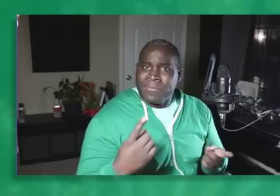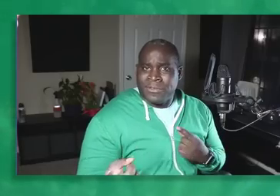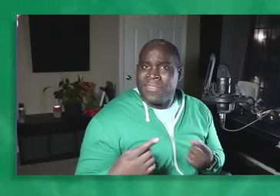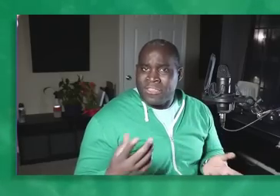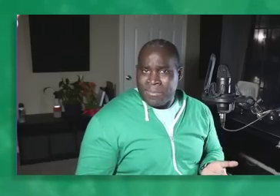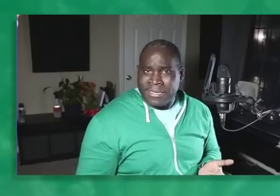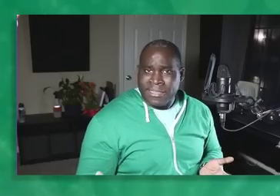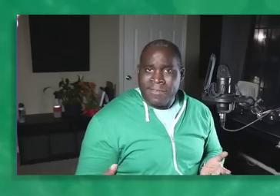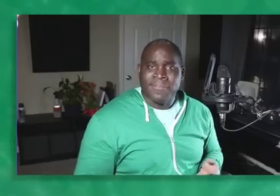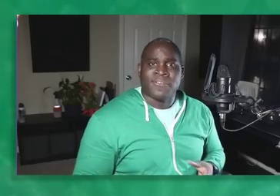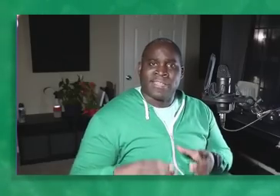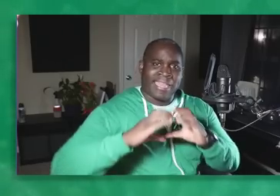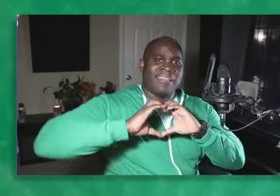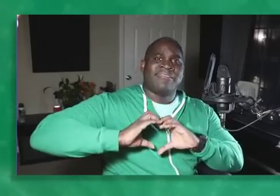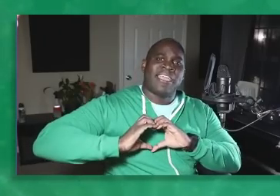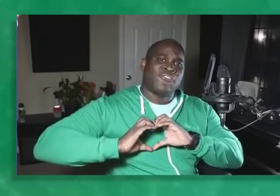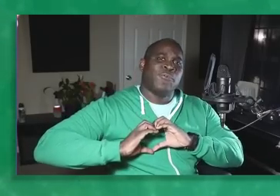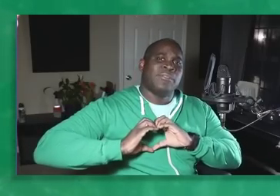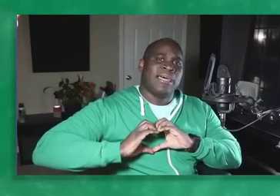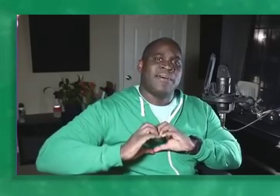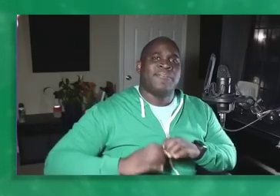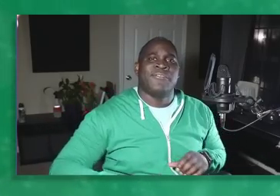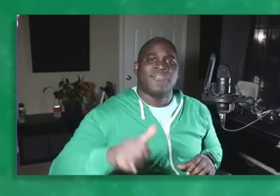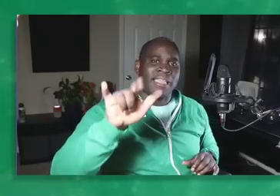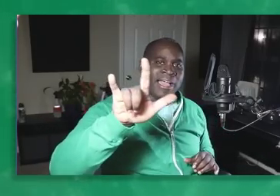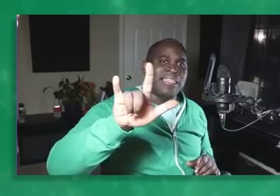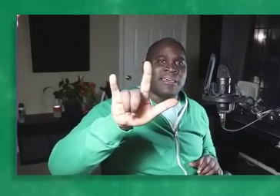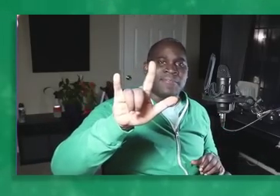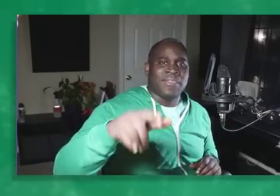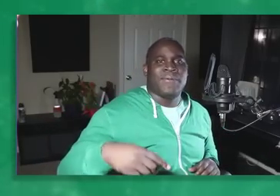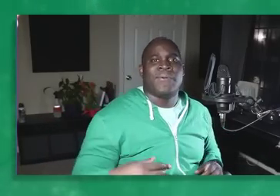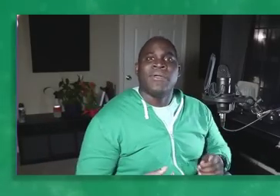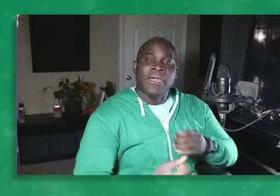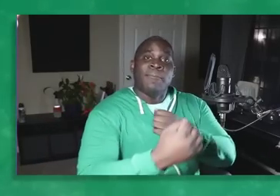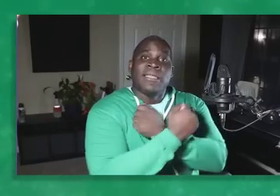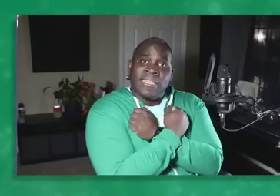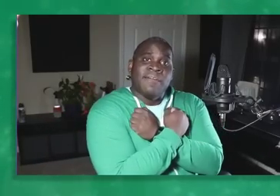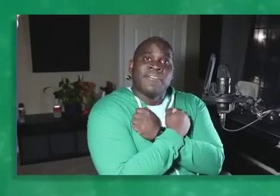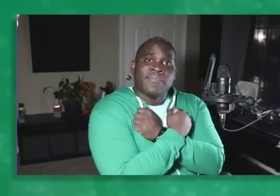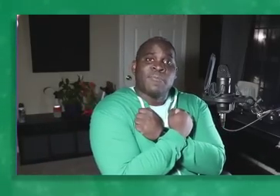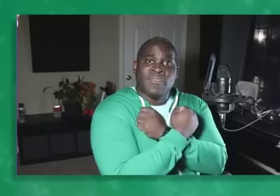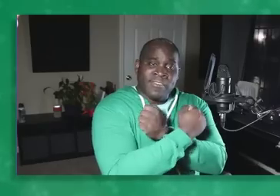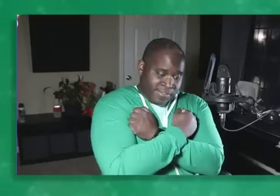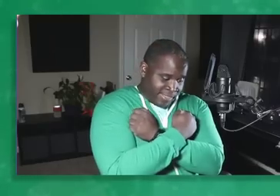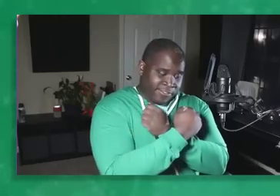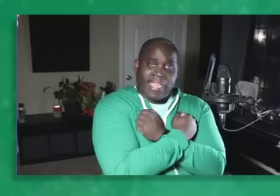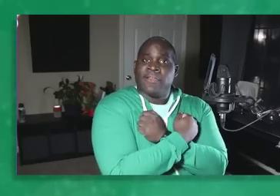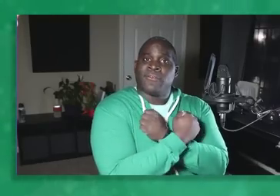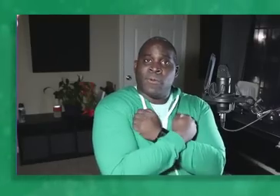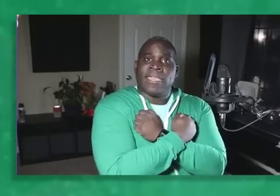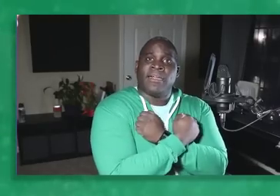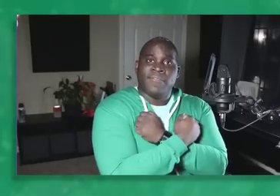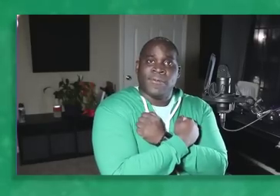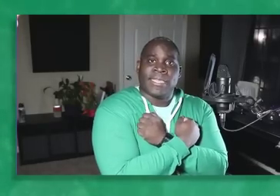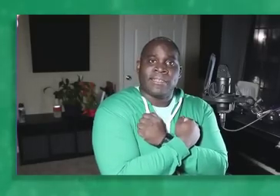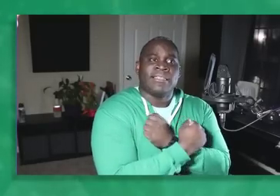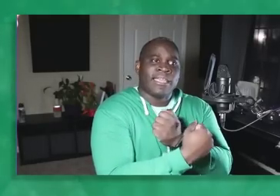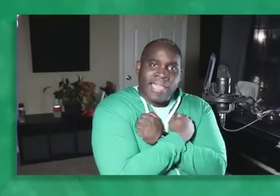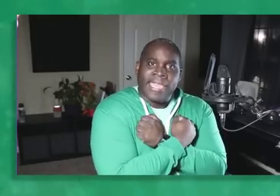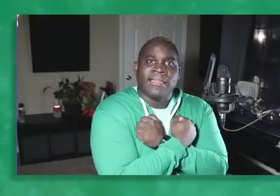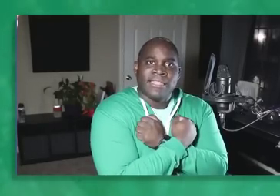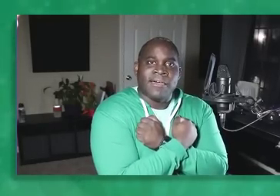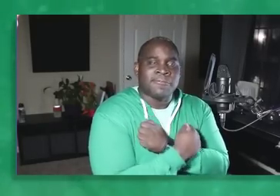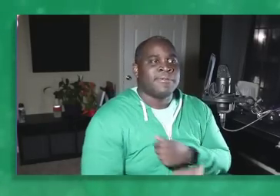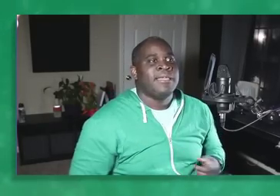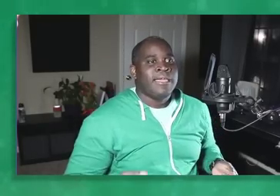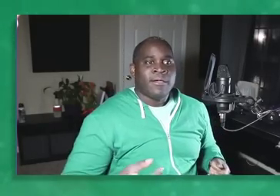let people know that you mean love. There's like contextual loves, there's like I love you, but love is, this is the standard way of doing it. Like,